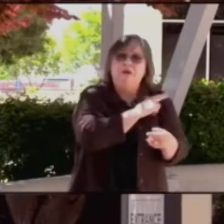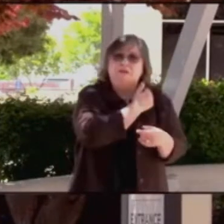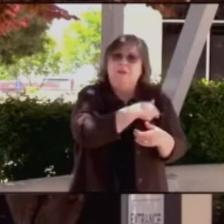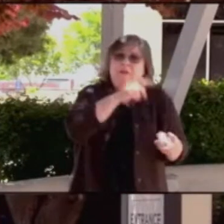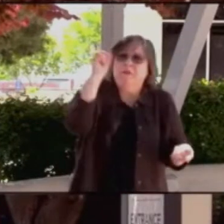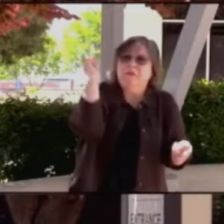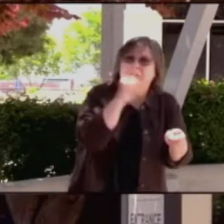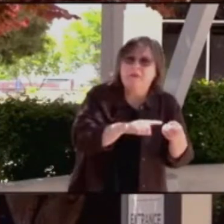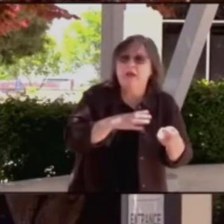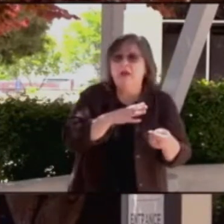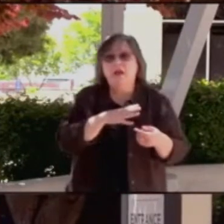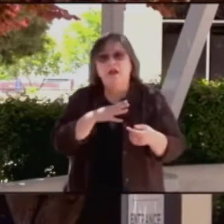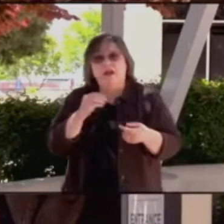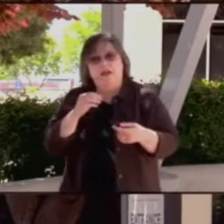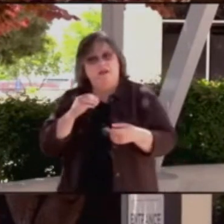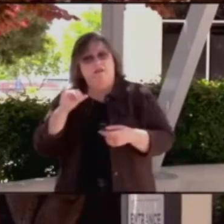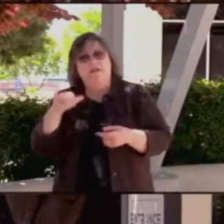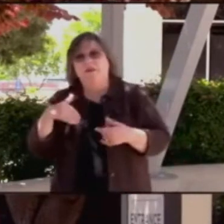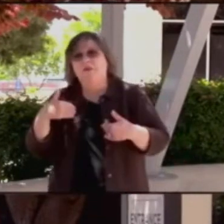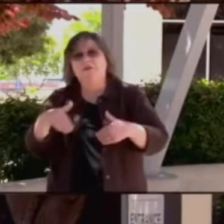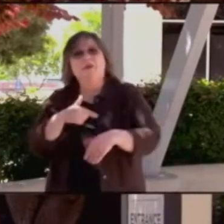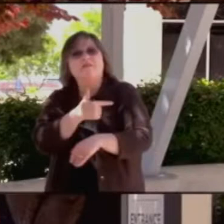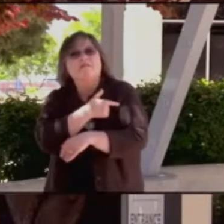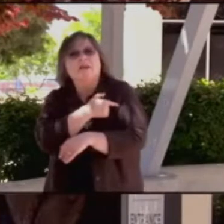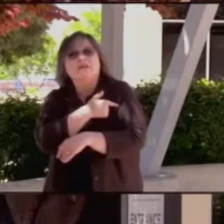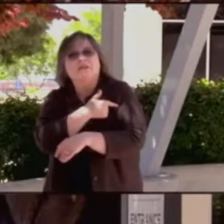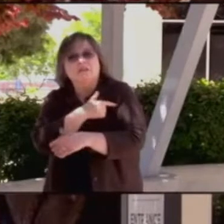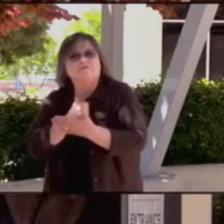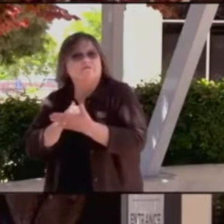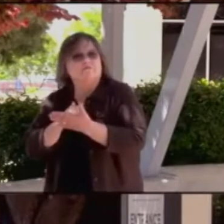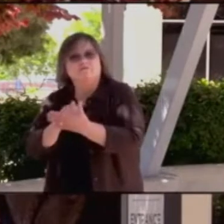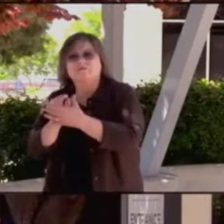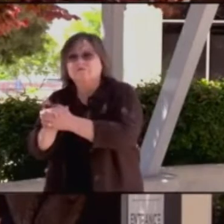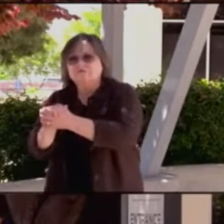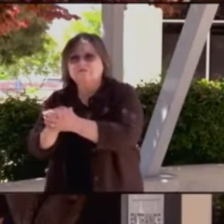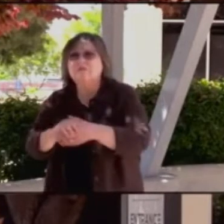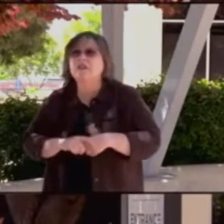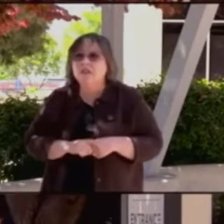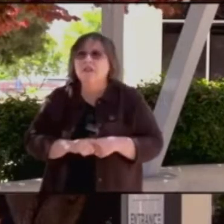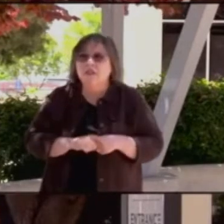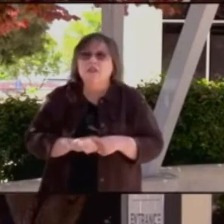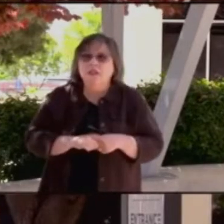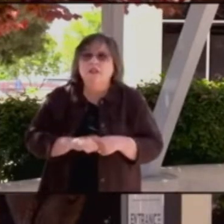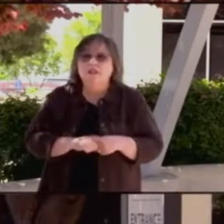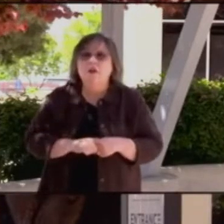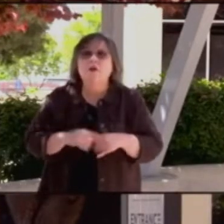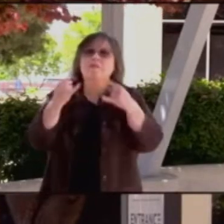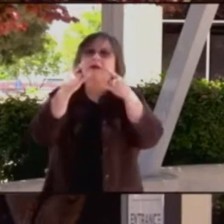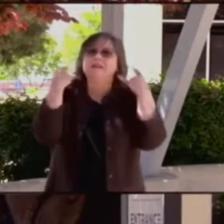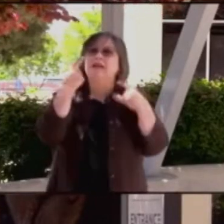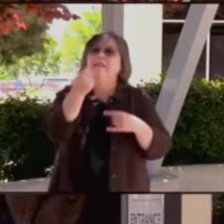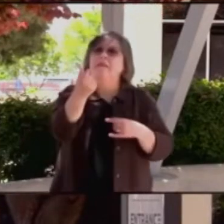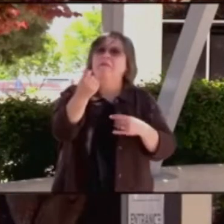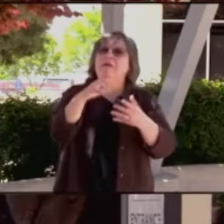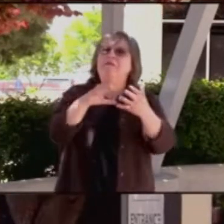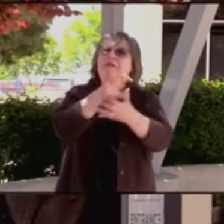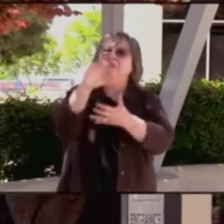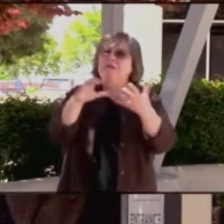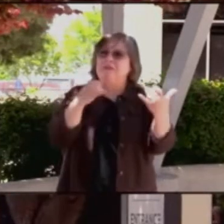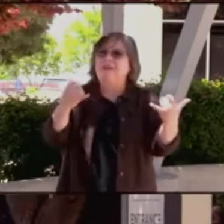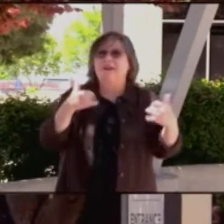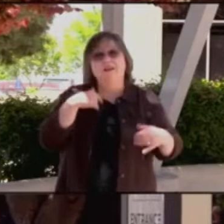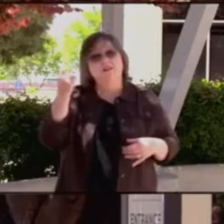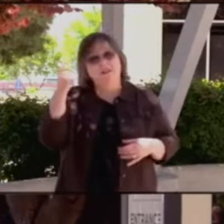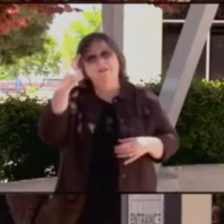and I know that it's been a bit confusing with CDC issuing guidelines and then the state's